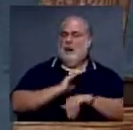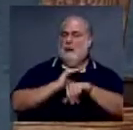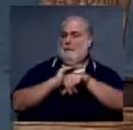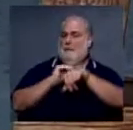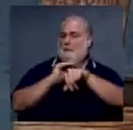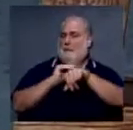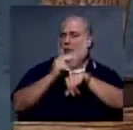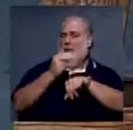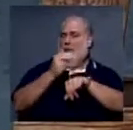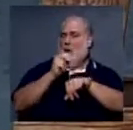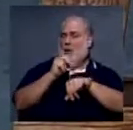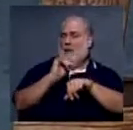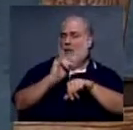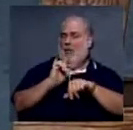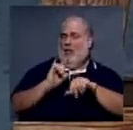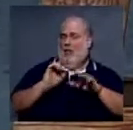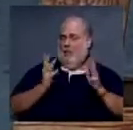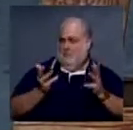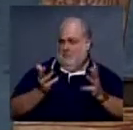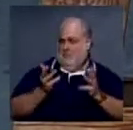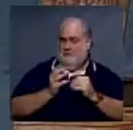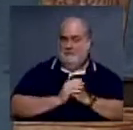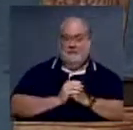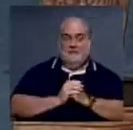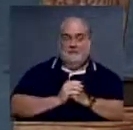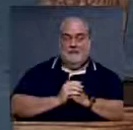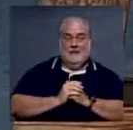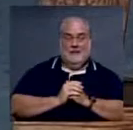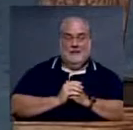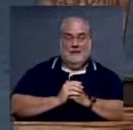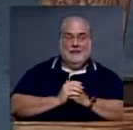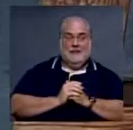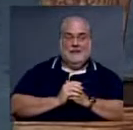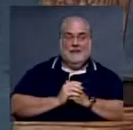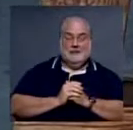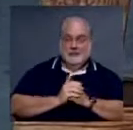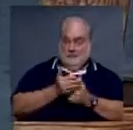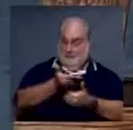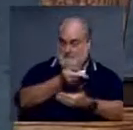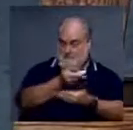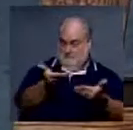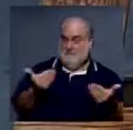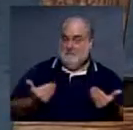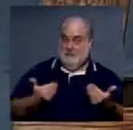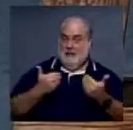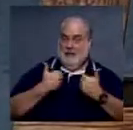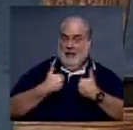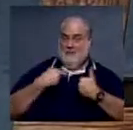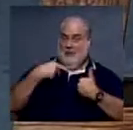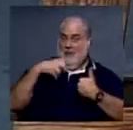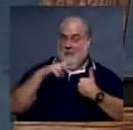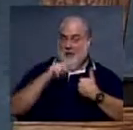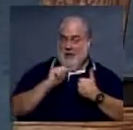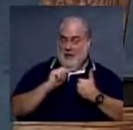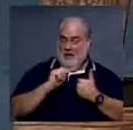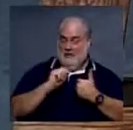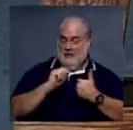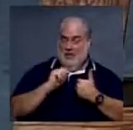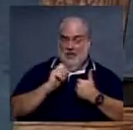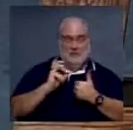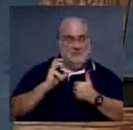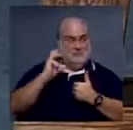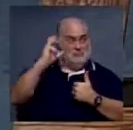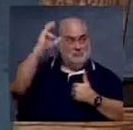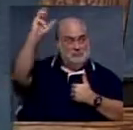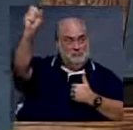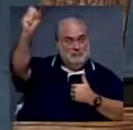hotel. If any of y'all have pets, you probably feel a little bit guilty when you got to go out of town. You